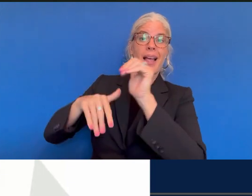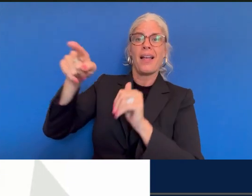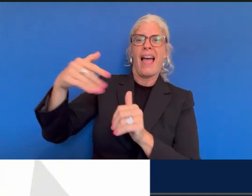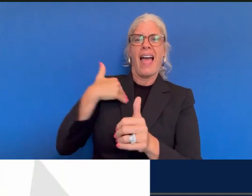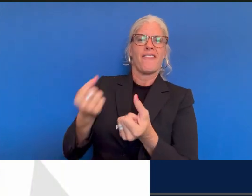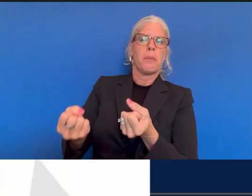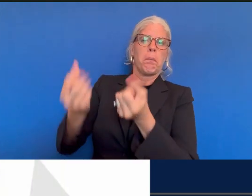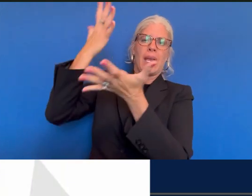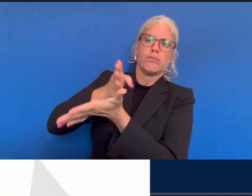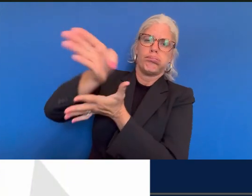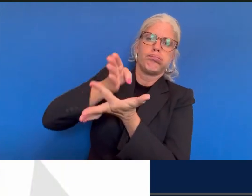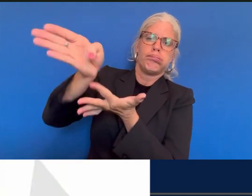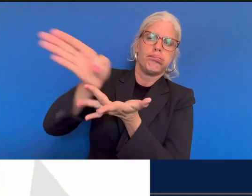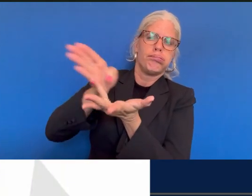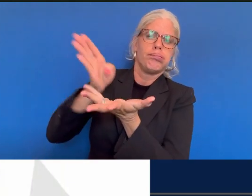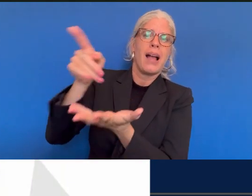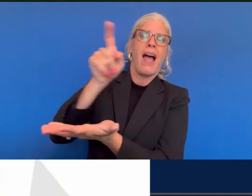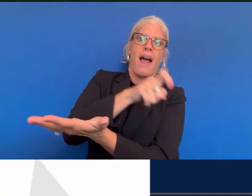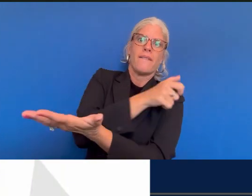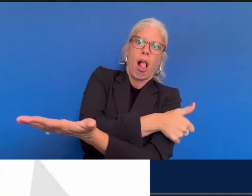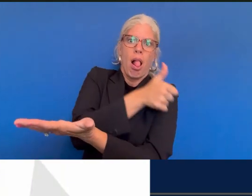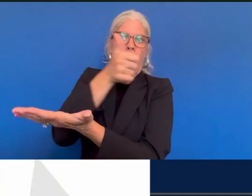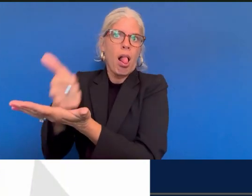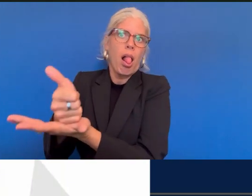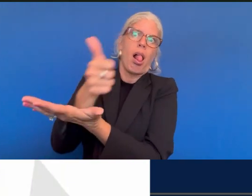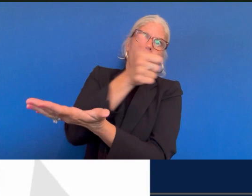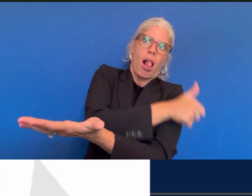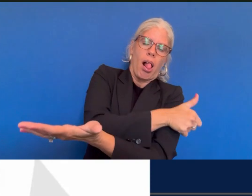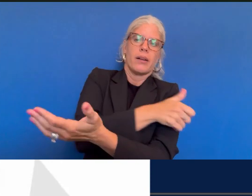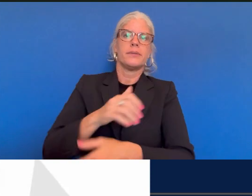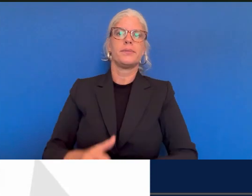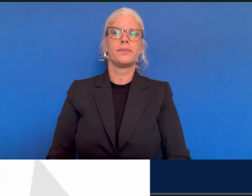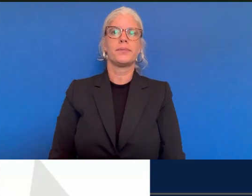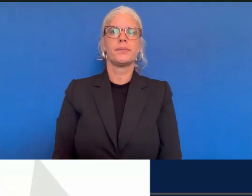the most robust minds and equipment.